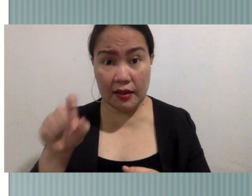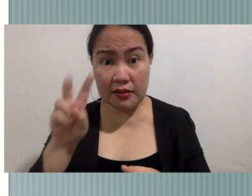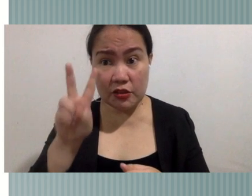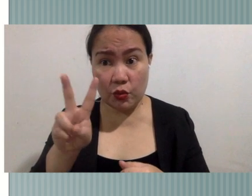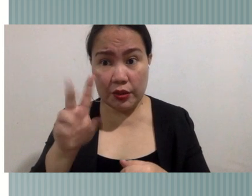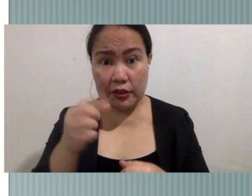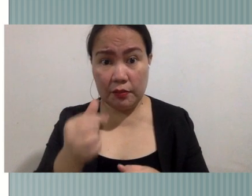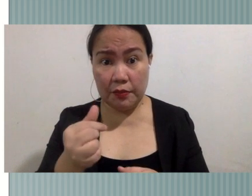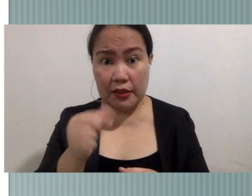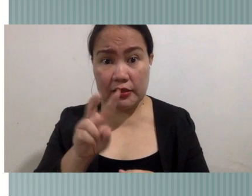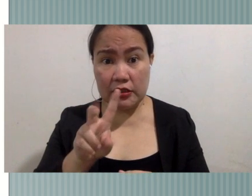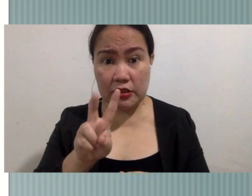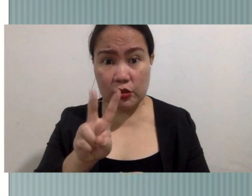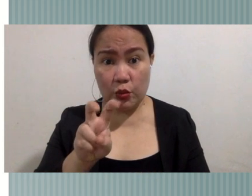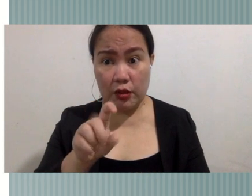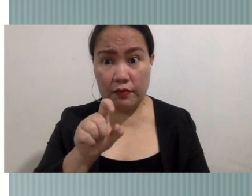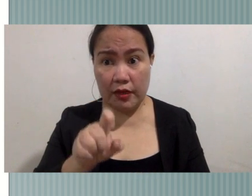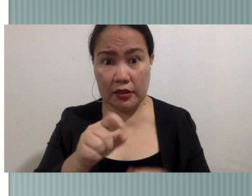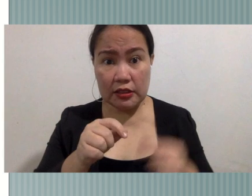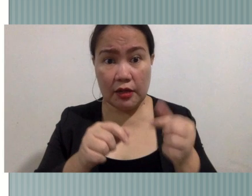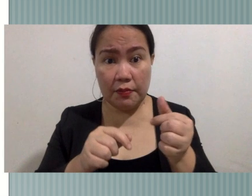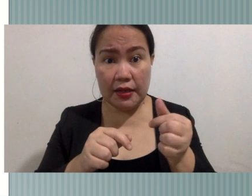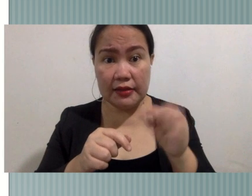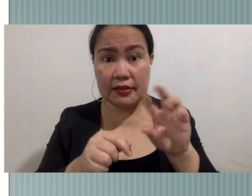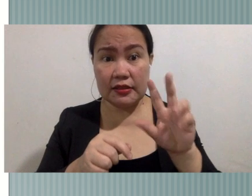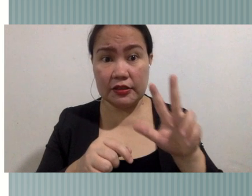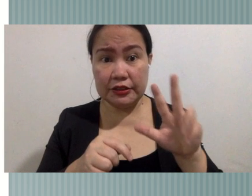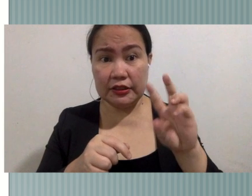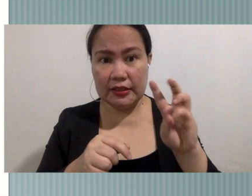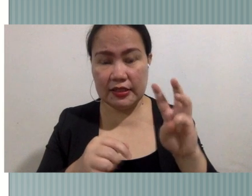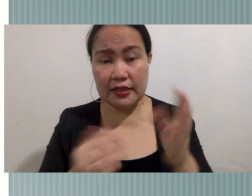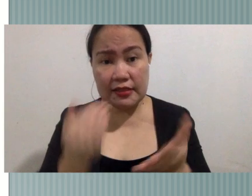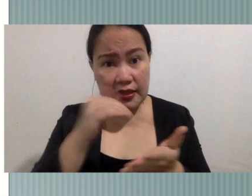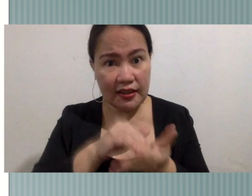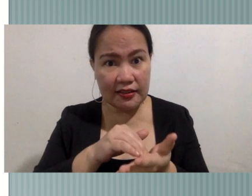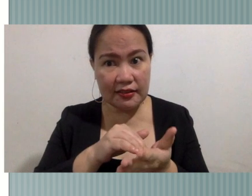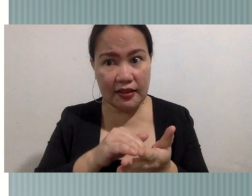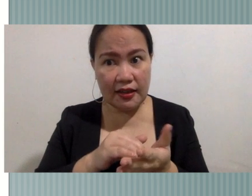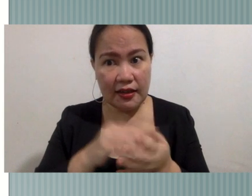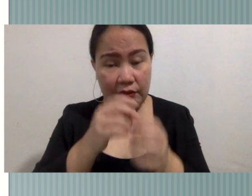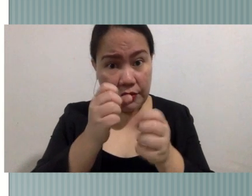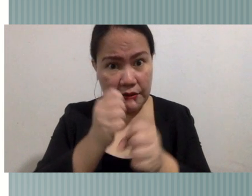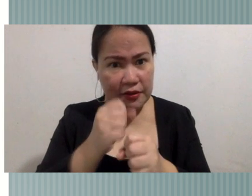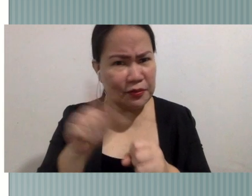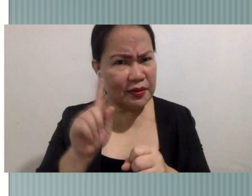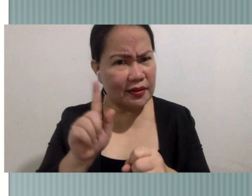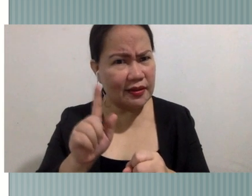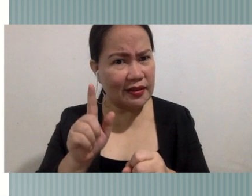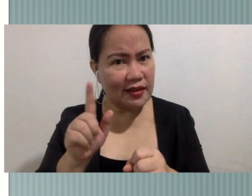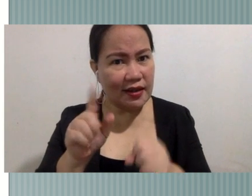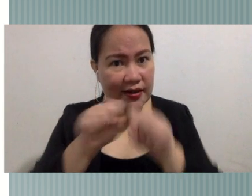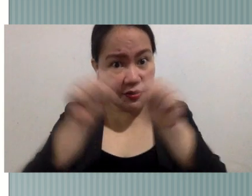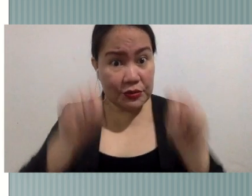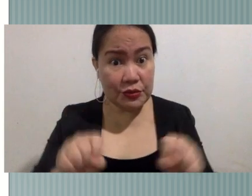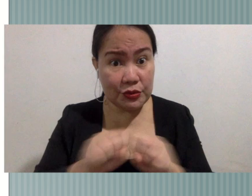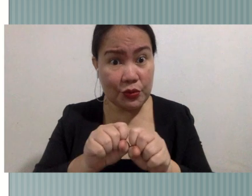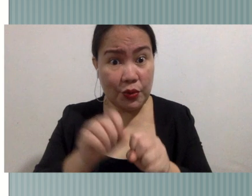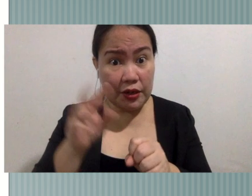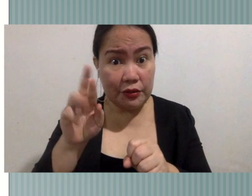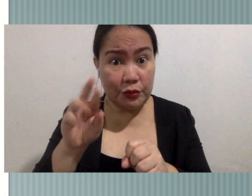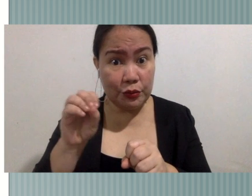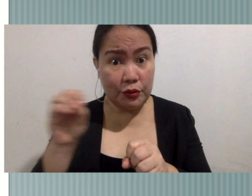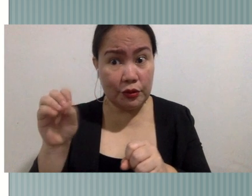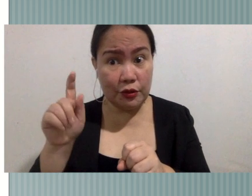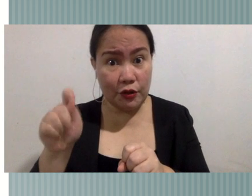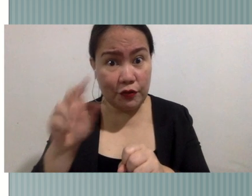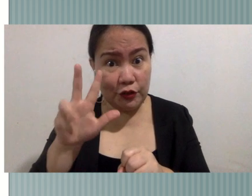X squared plus 12x plus 36. Again, kunin natin yung square root ng last part o